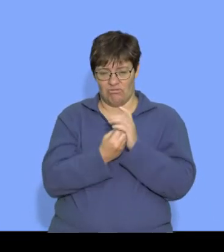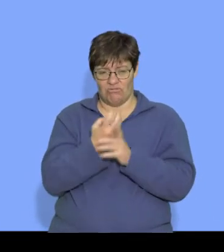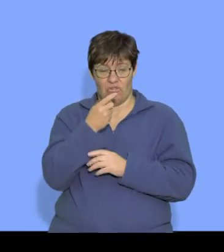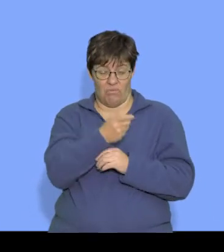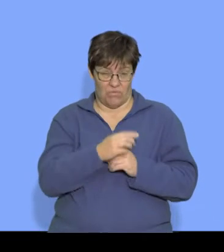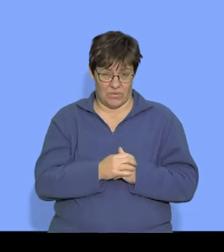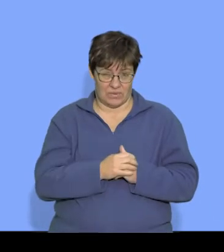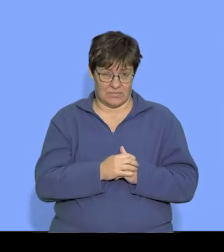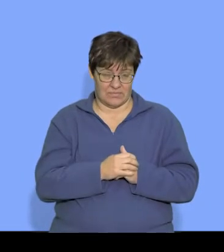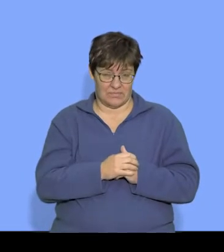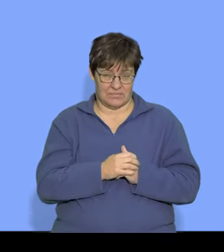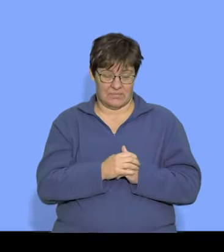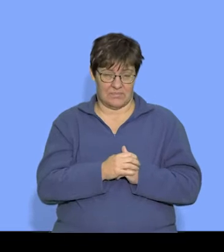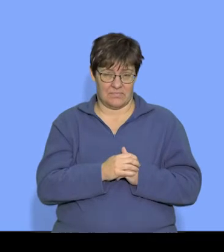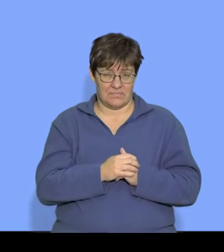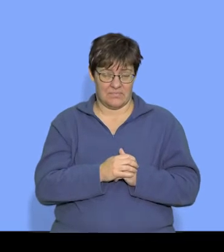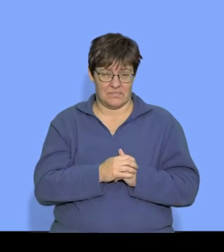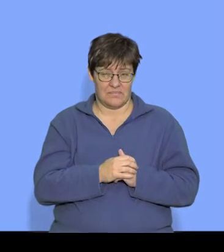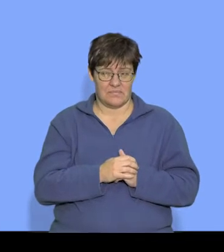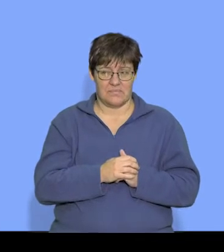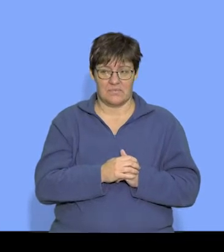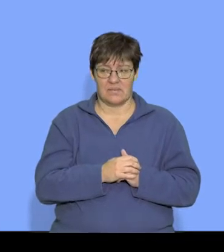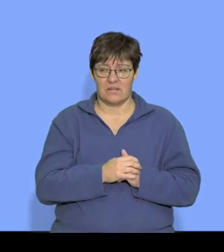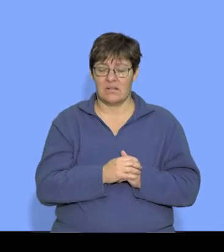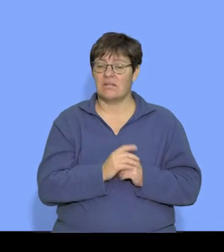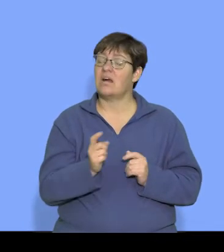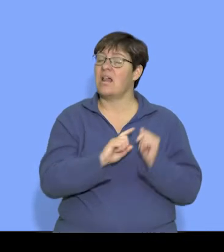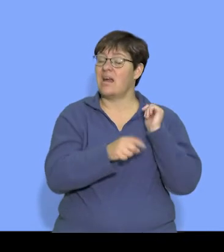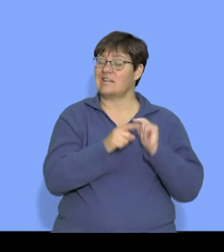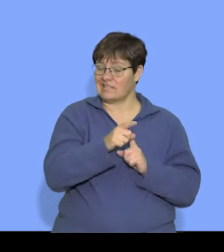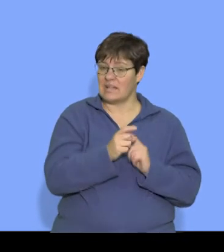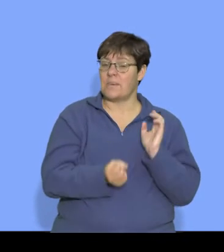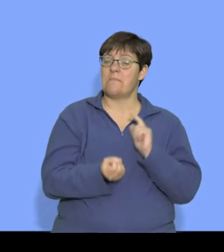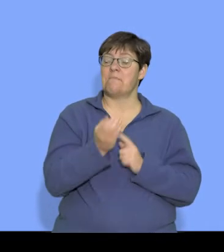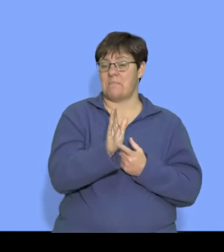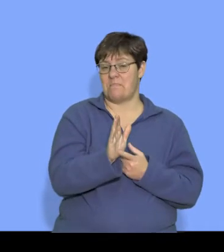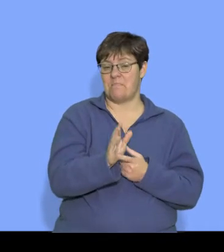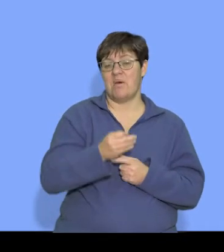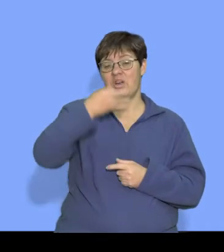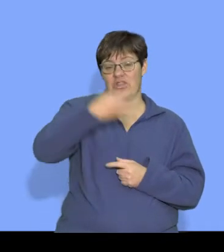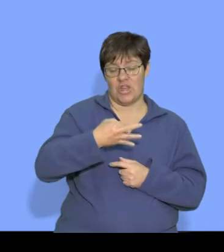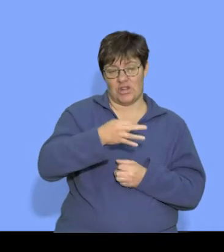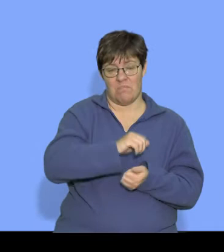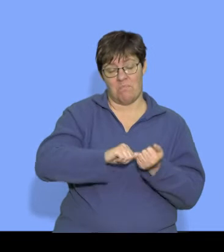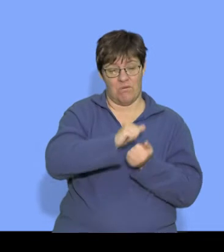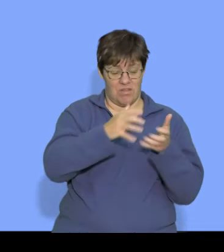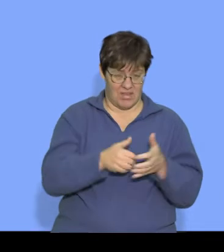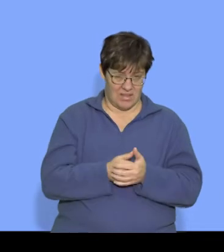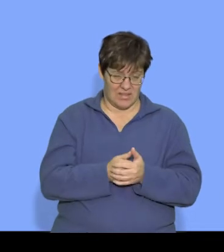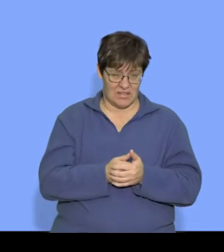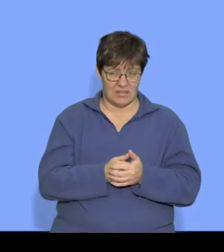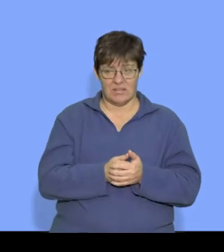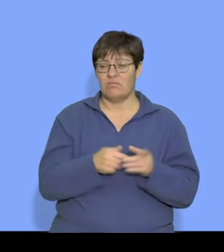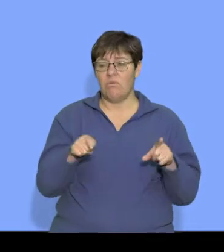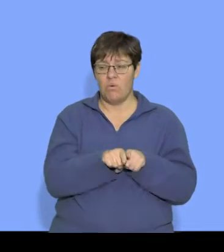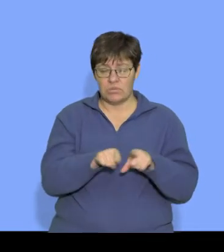right at the back behind your molars. So the last of the teeth to appear are the third molars, which are also